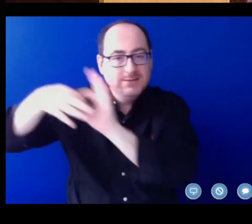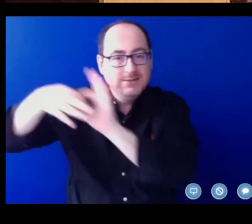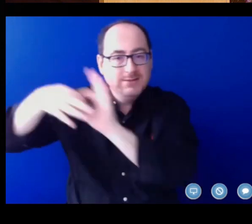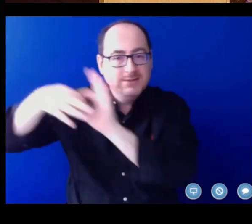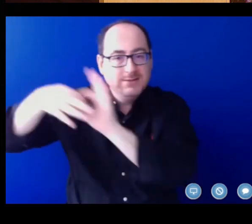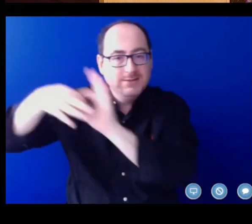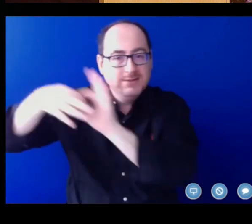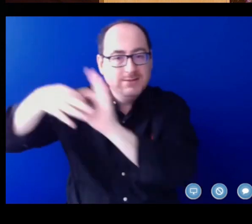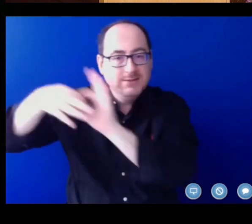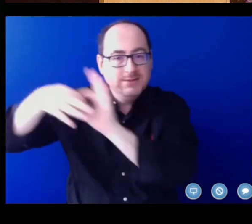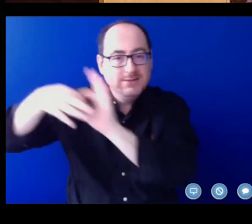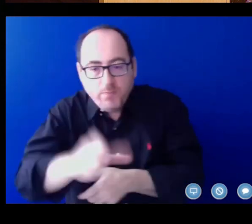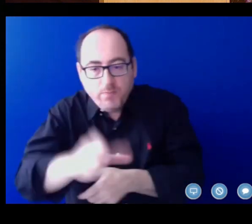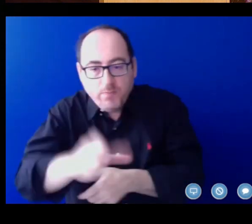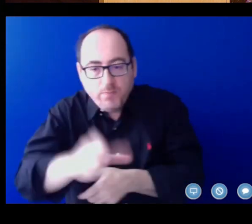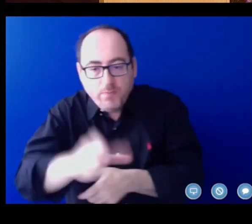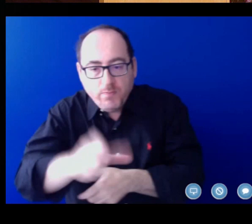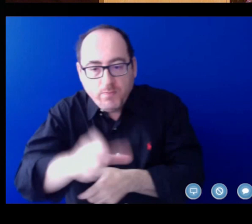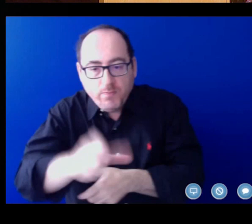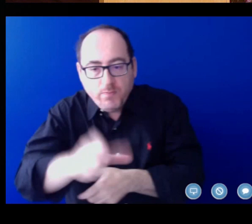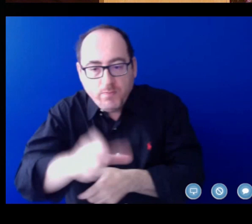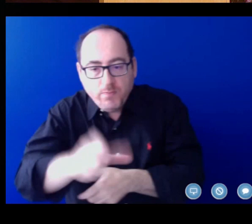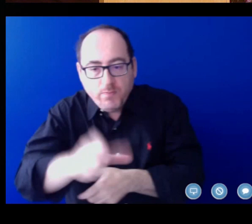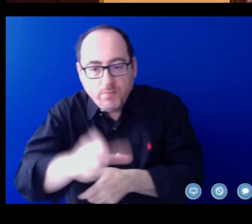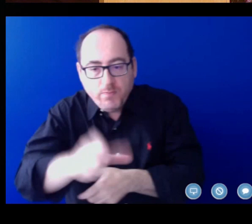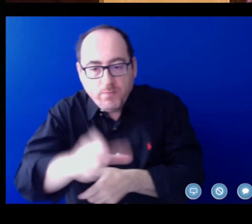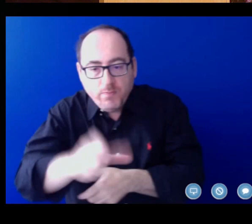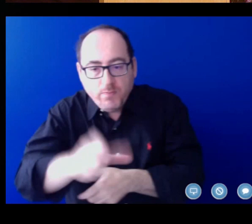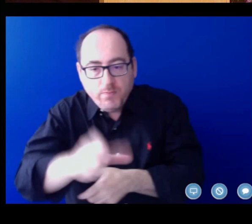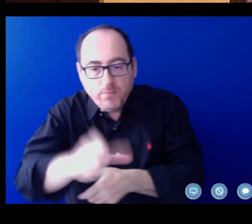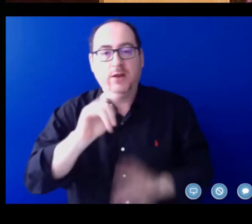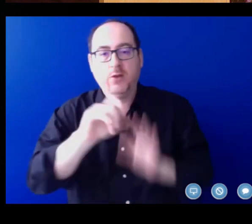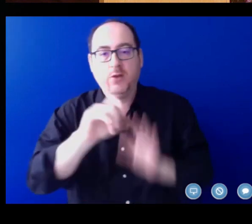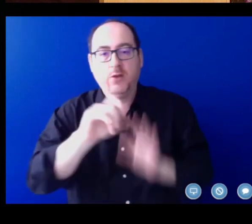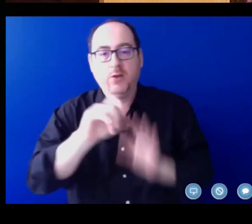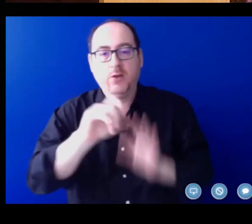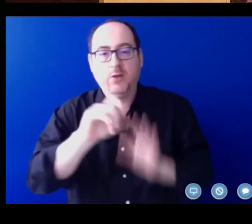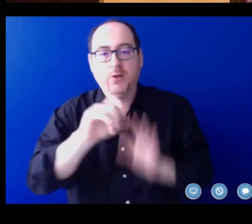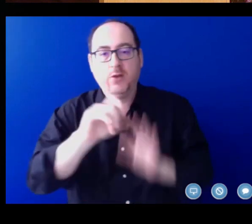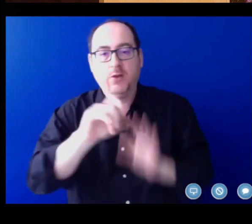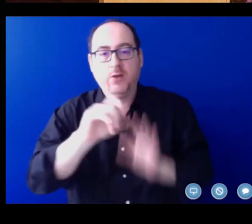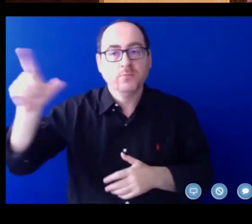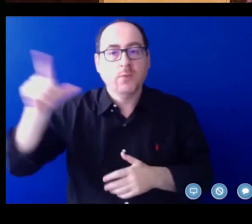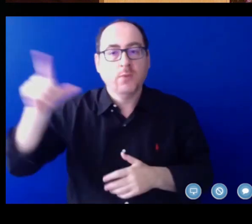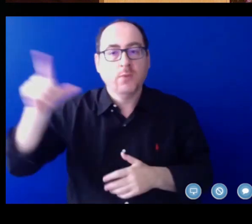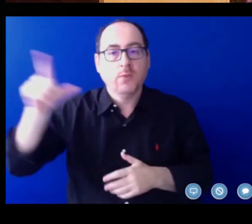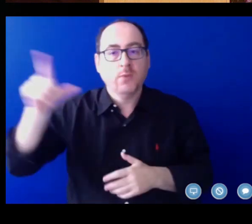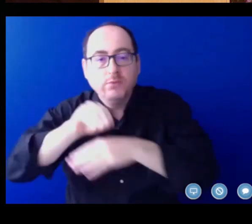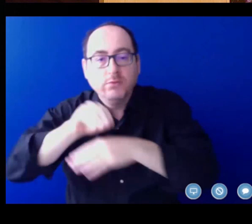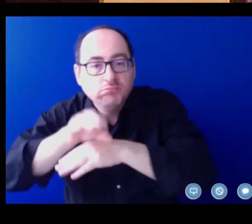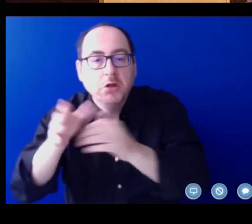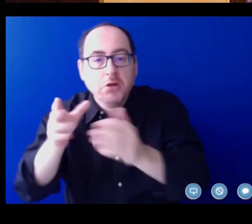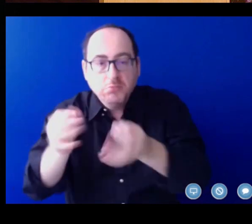time providing direct counselling services, but they also work, they also have a sector development team where they work,